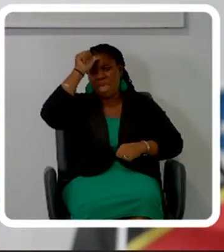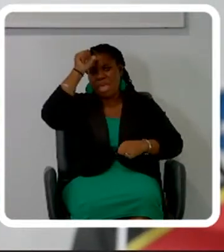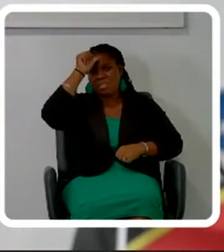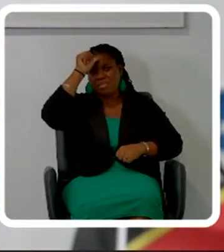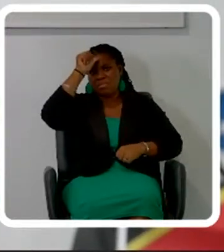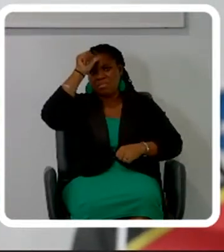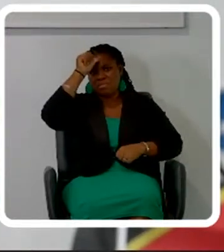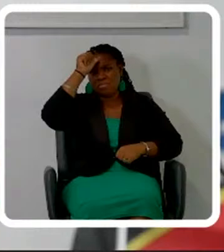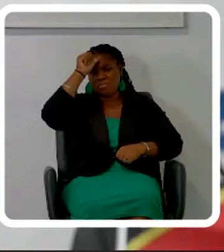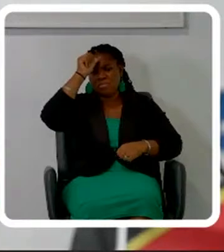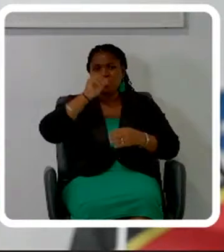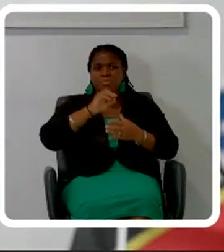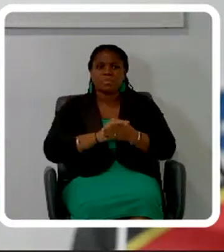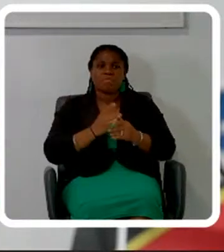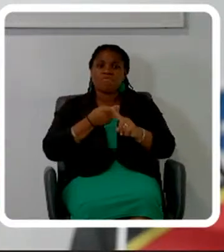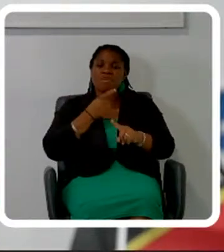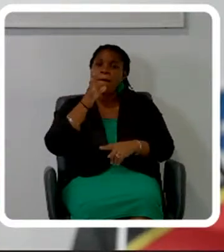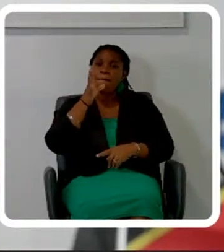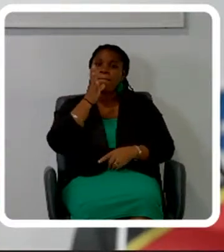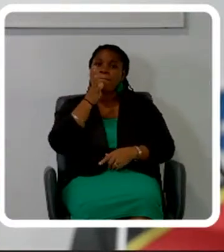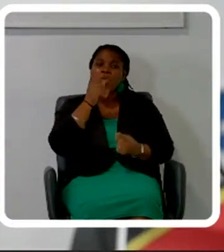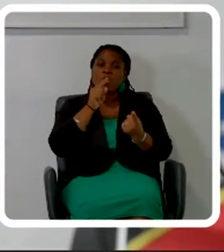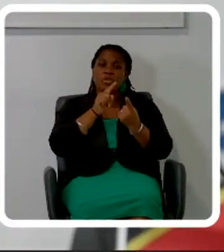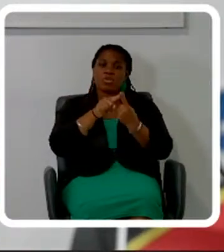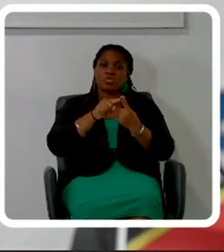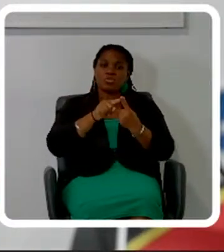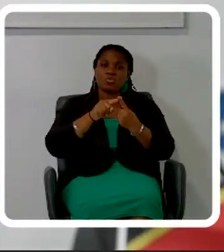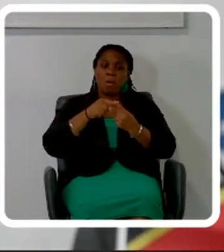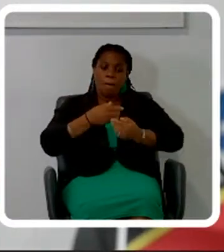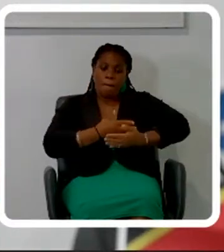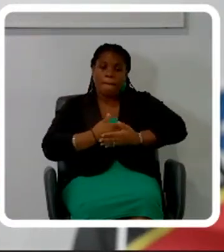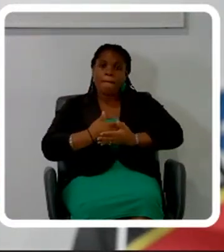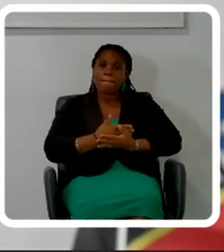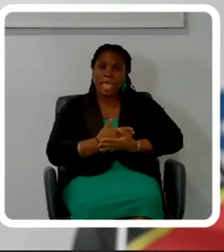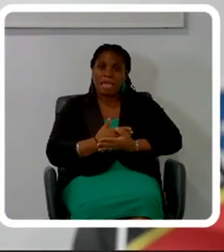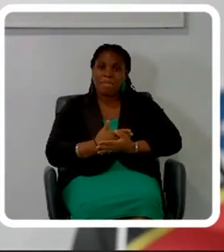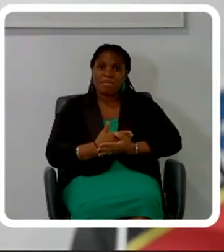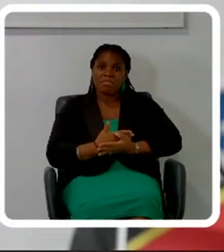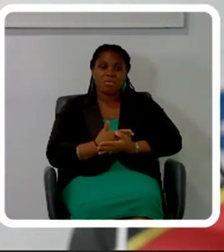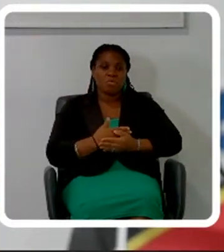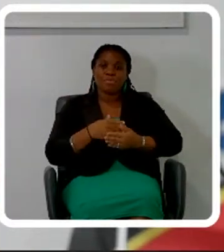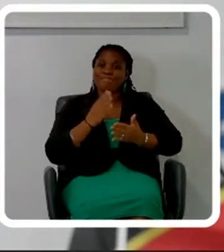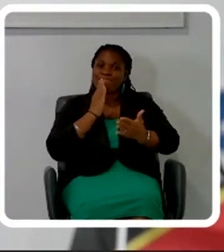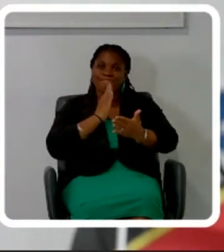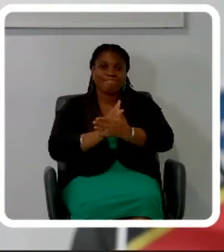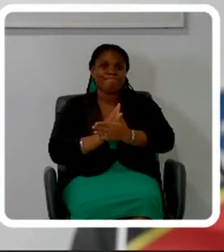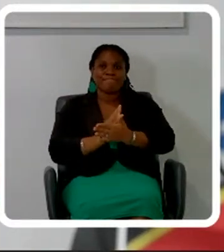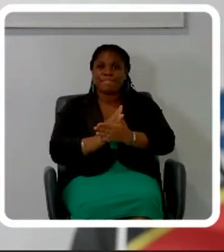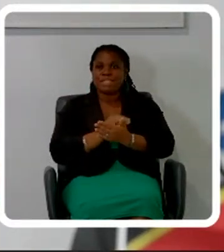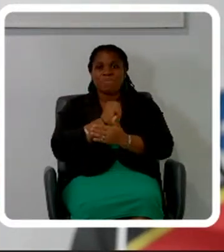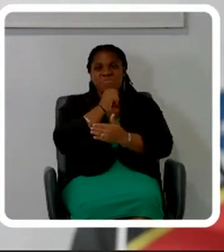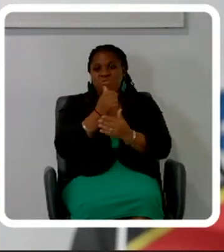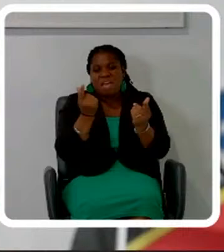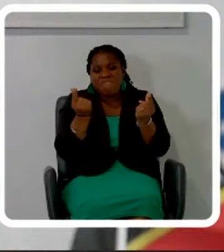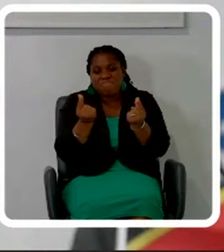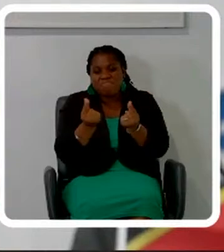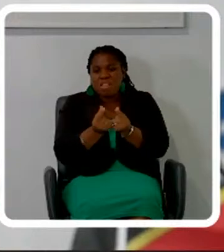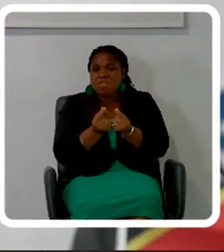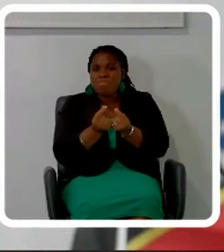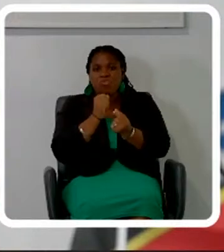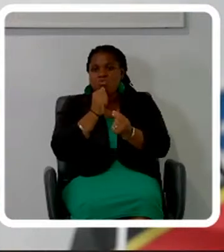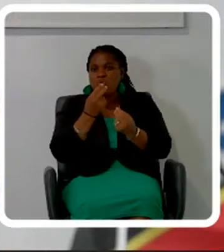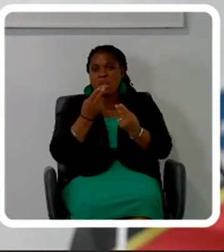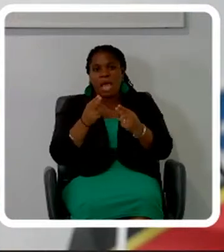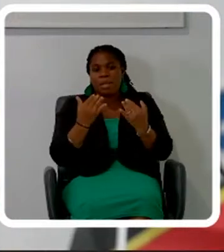achievement. Also participated in annual L69 ministerial meeting that was done as well. Addressed the